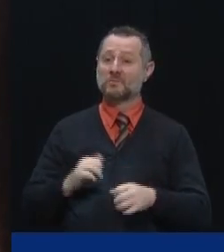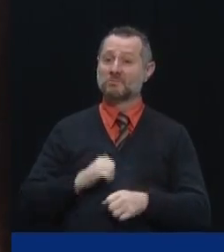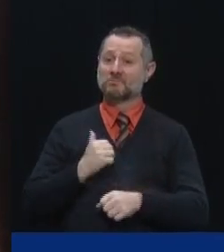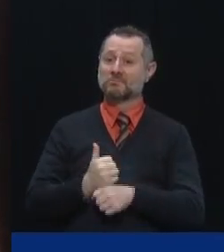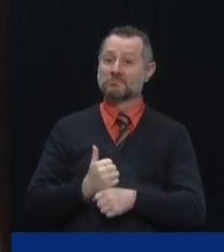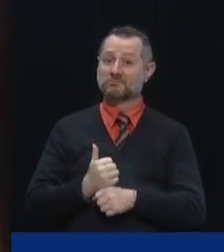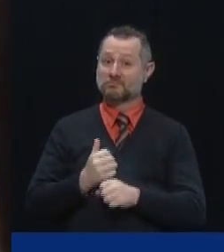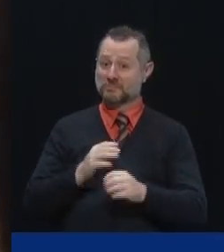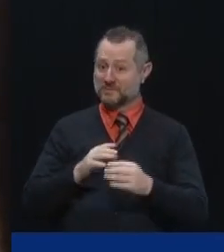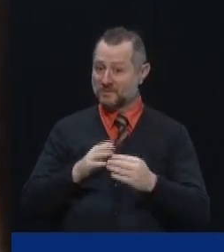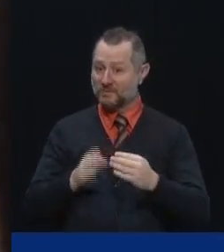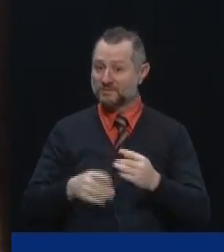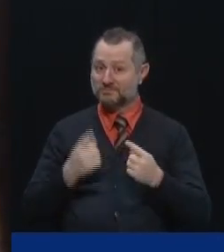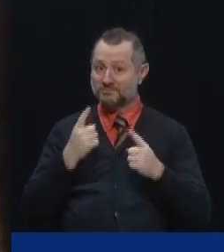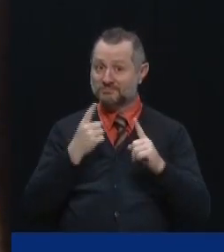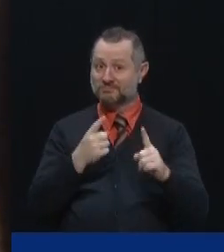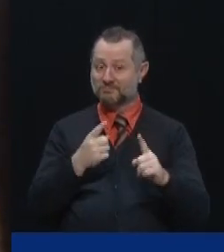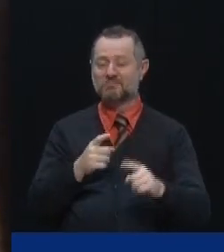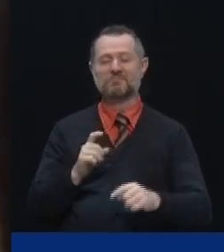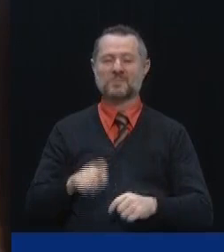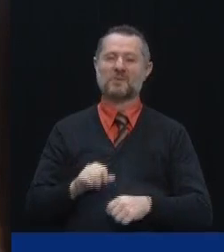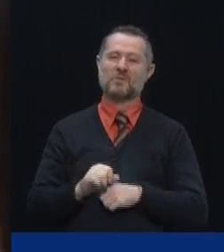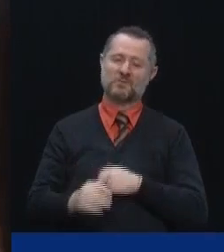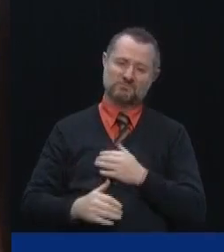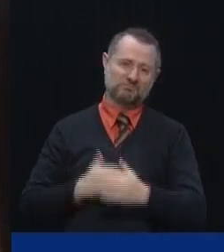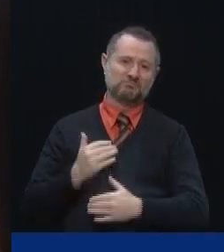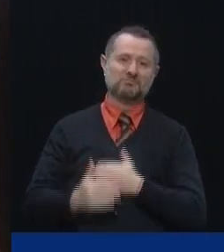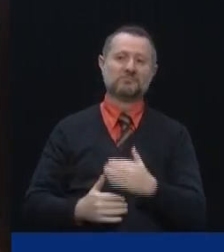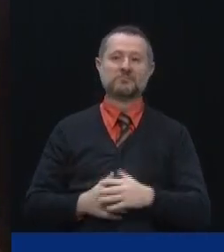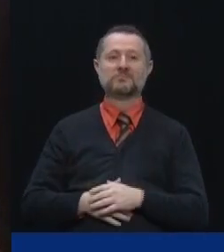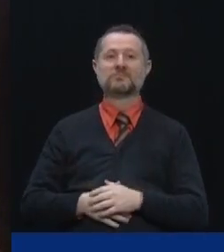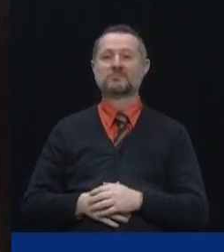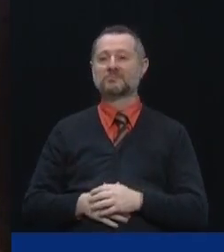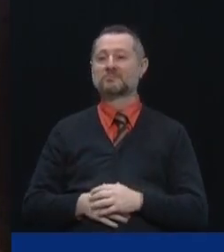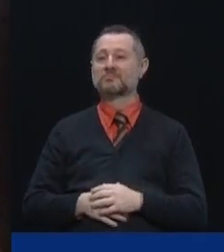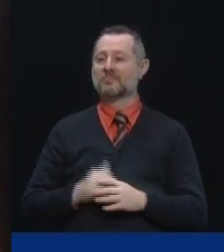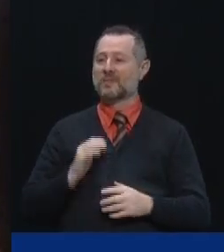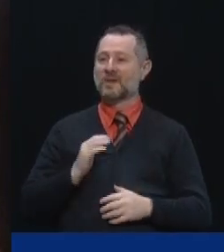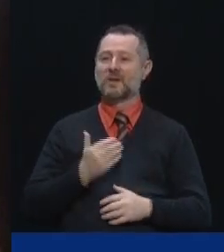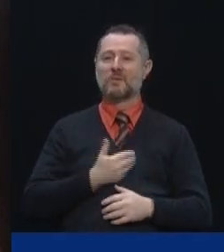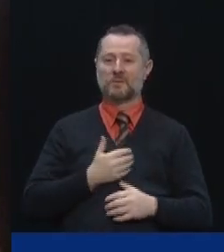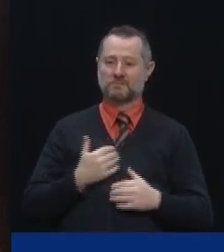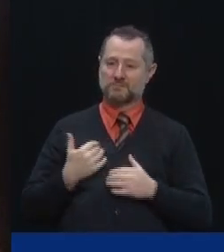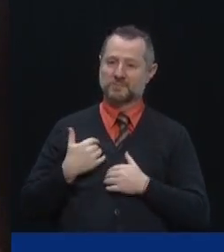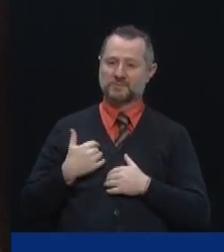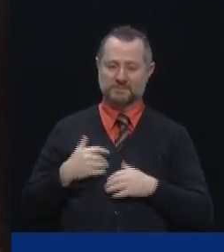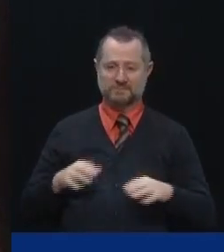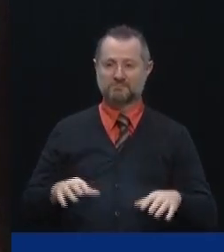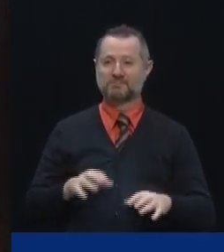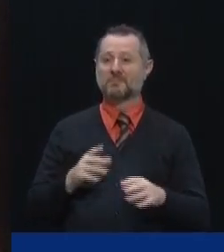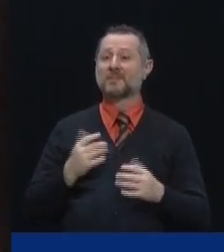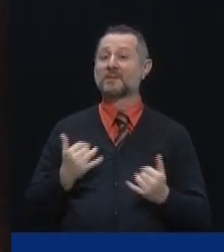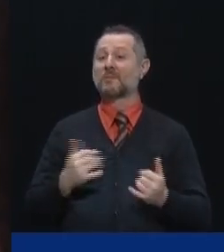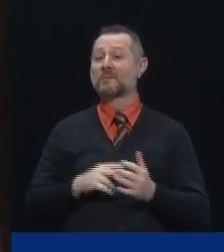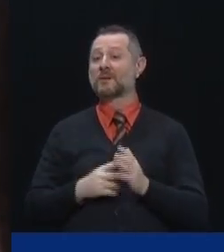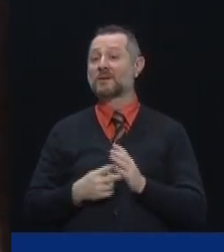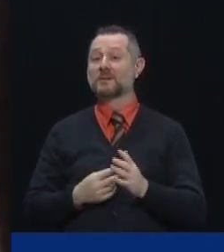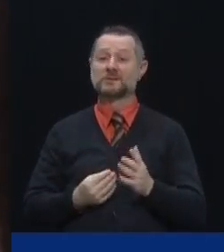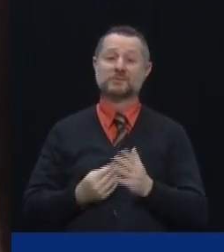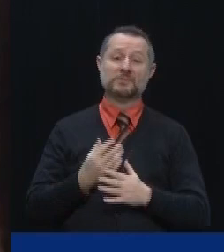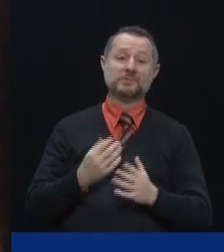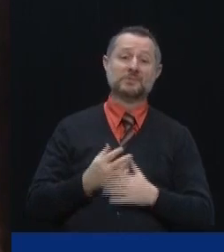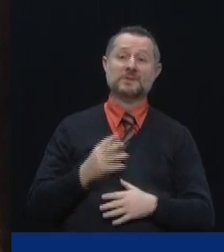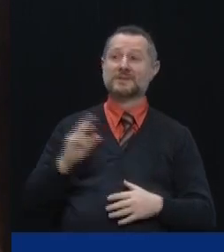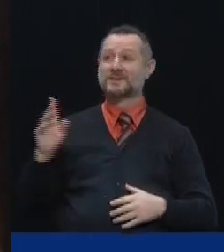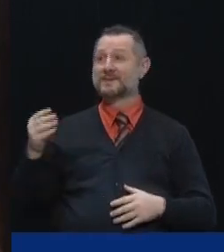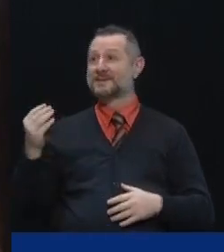It is our effort. And what we're saying at this point in time, with the spring, with the sunshine coming back, with the